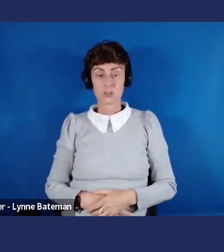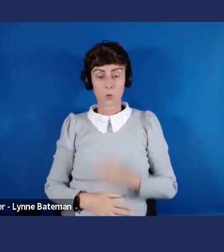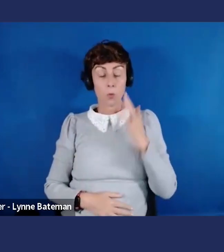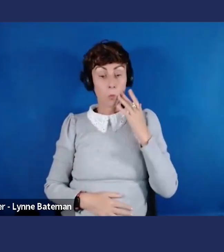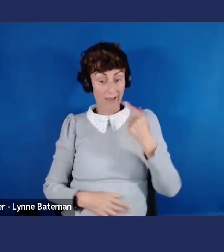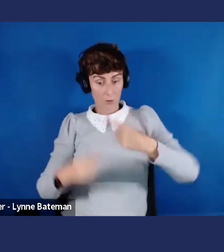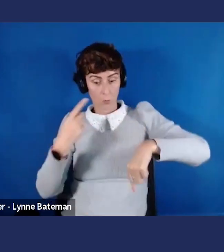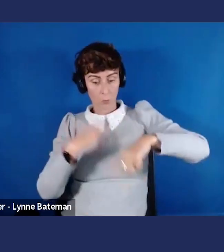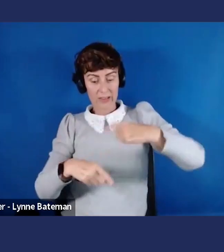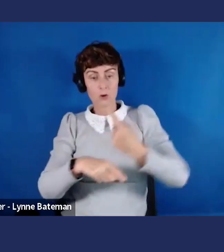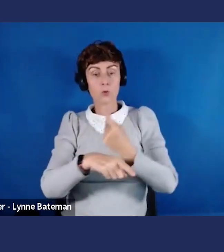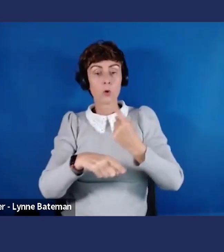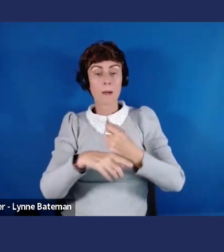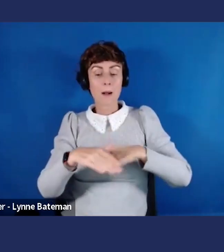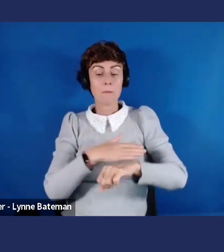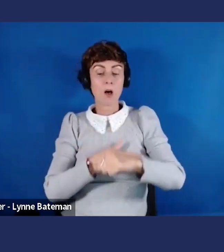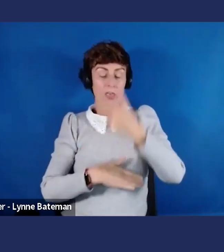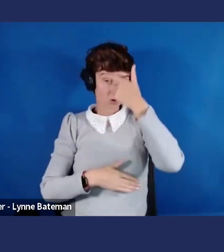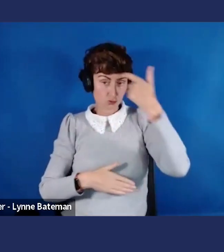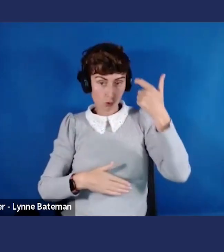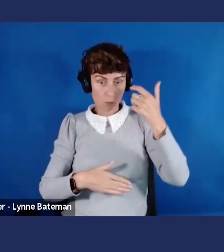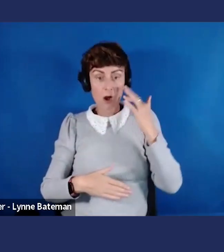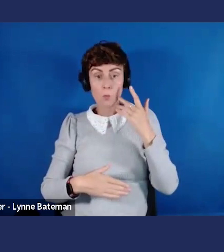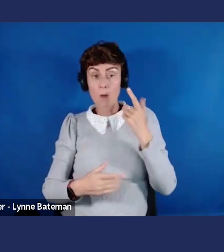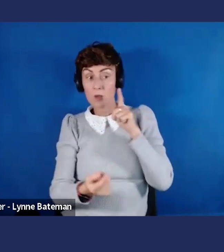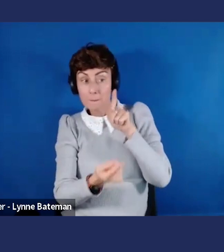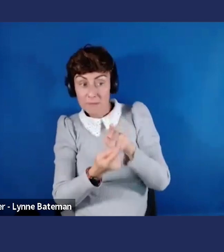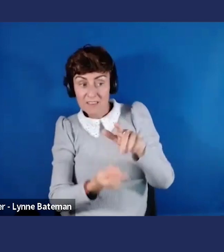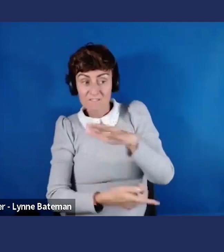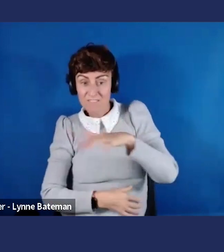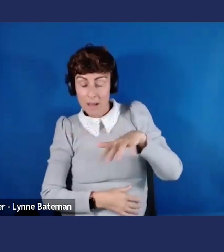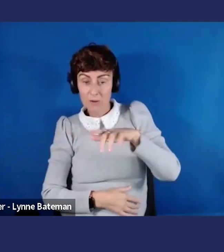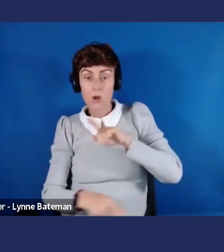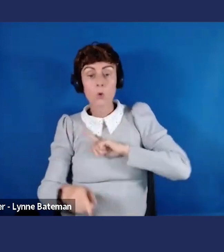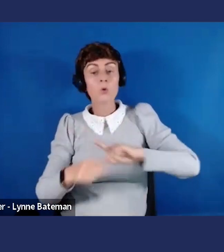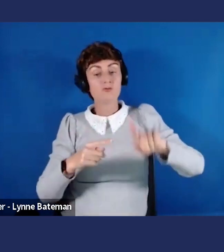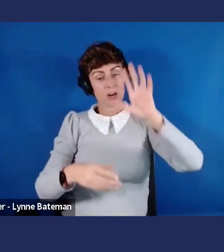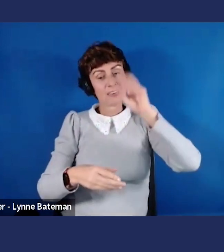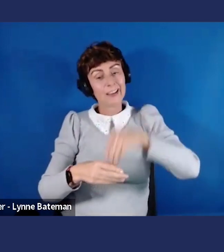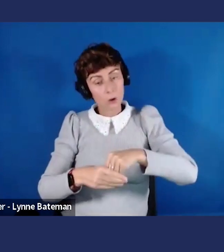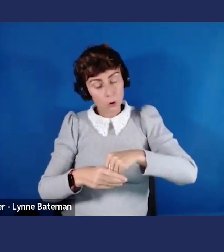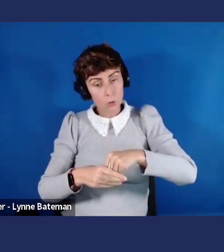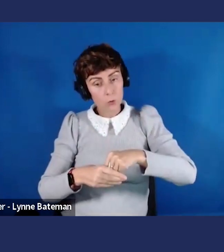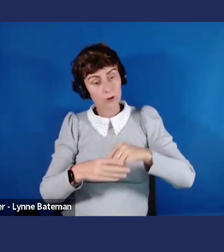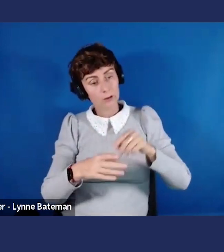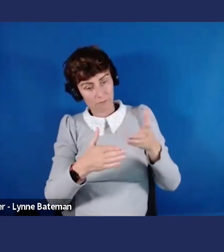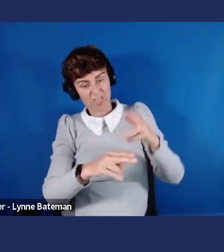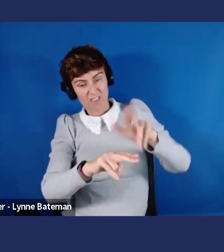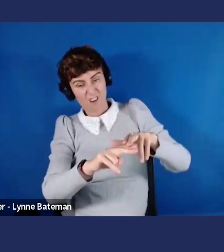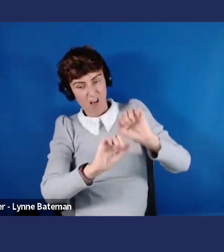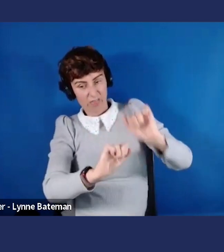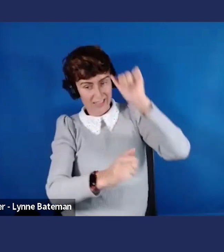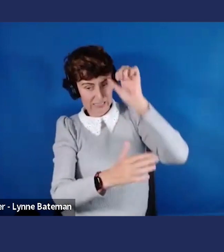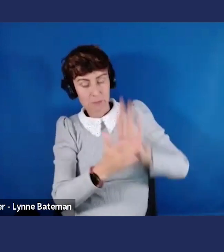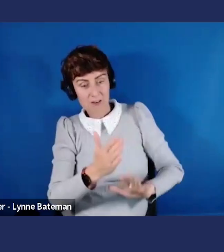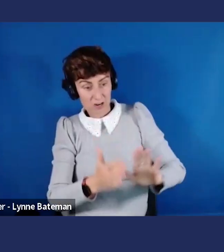trauma and we're speaking to families, we really do need to try and include and acknowledge dad's experiences in that,